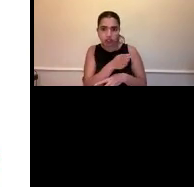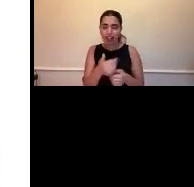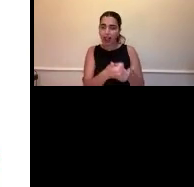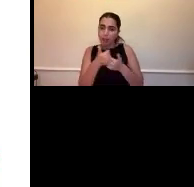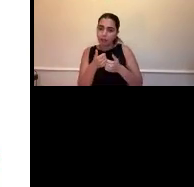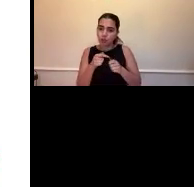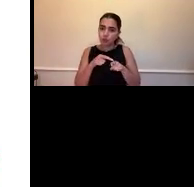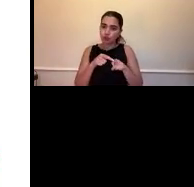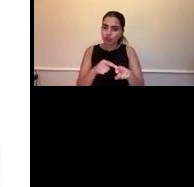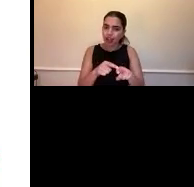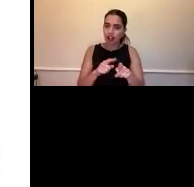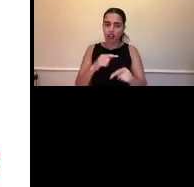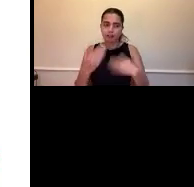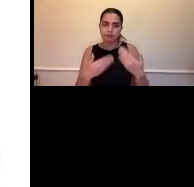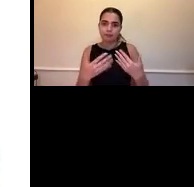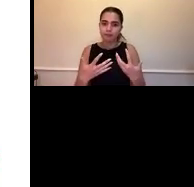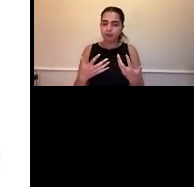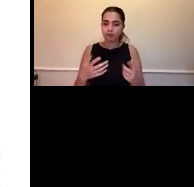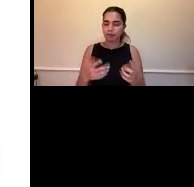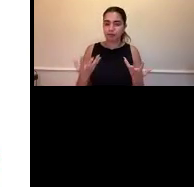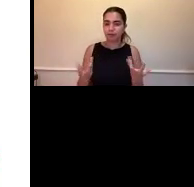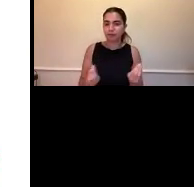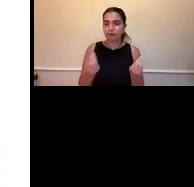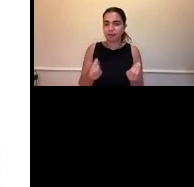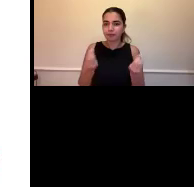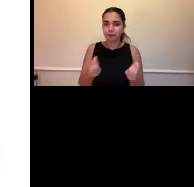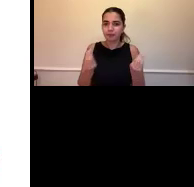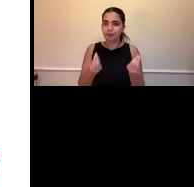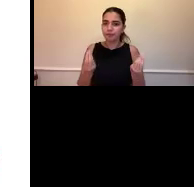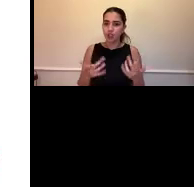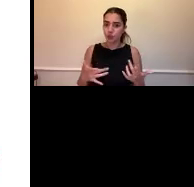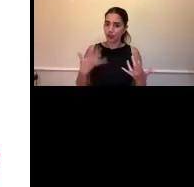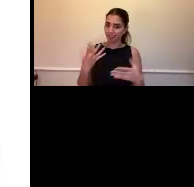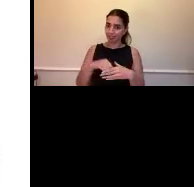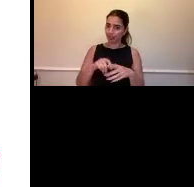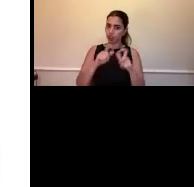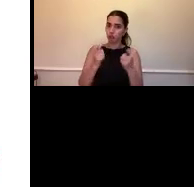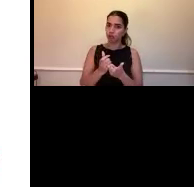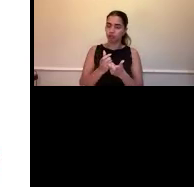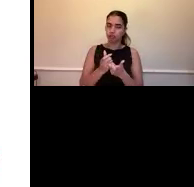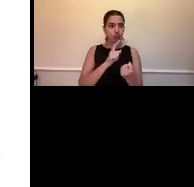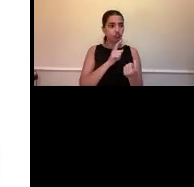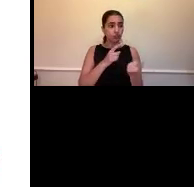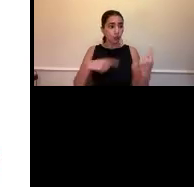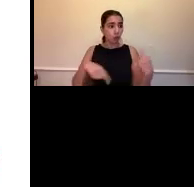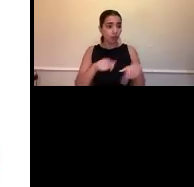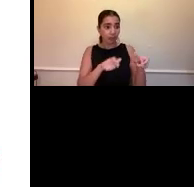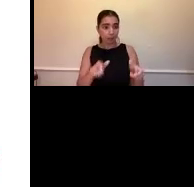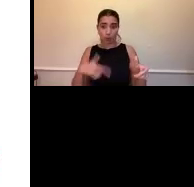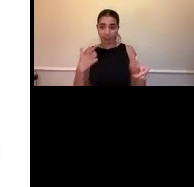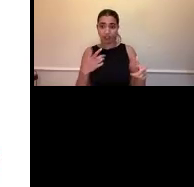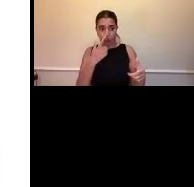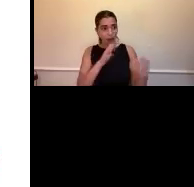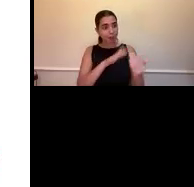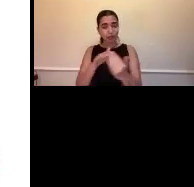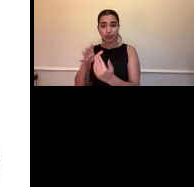the conception of what it means to live, to live within the donut, to meet the needs of all within the means of the living planet. It